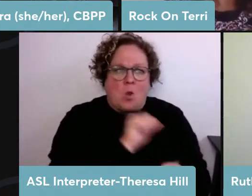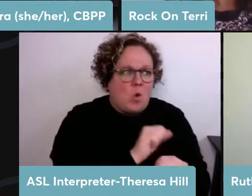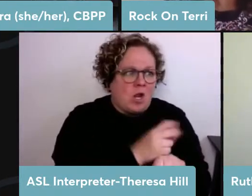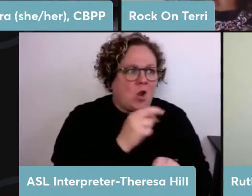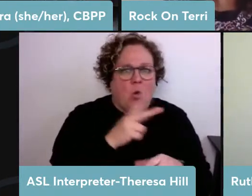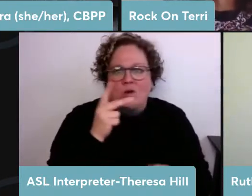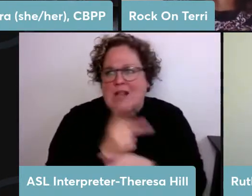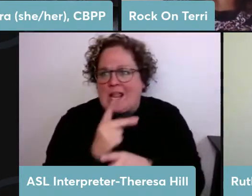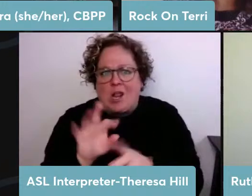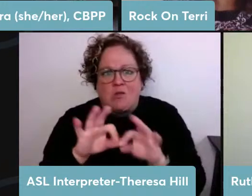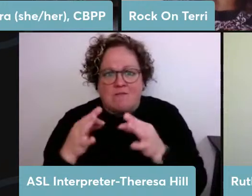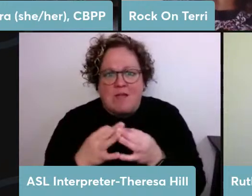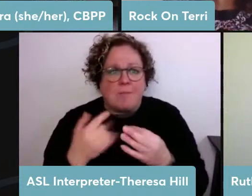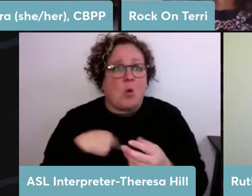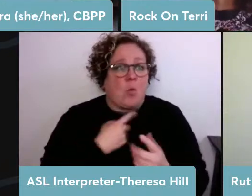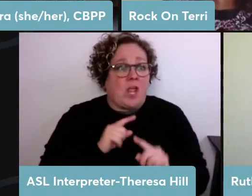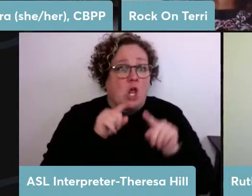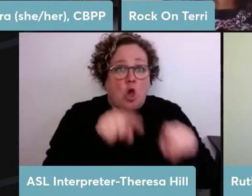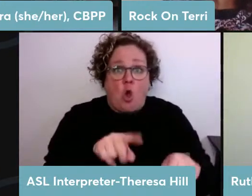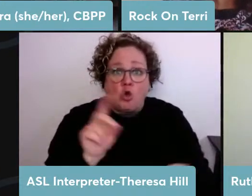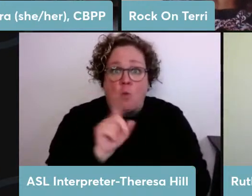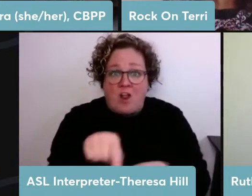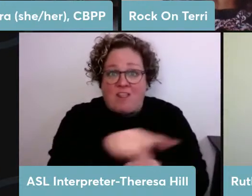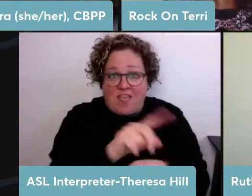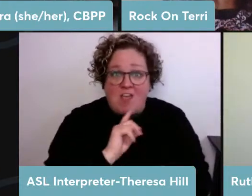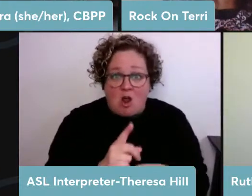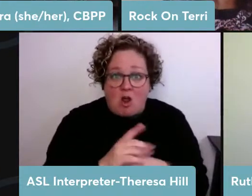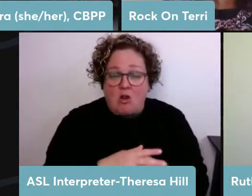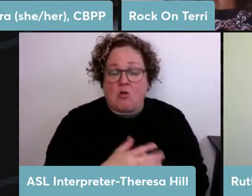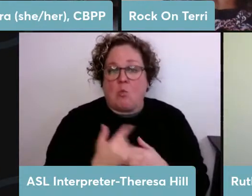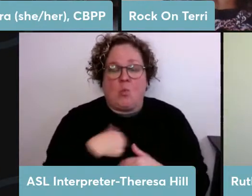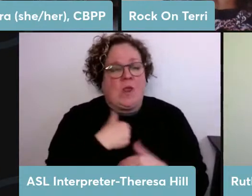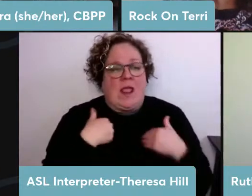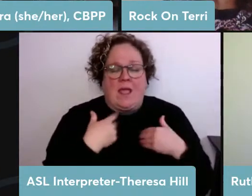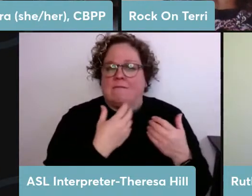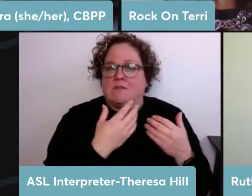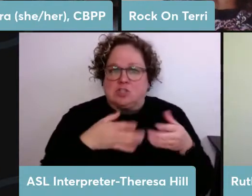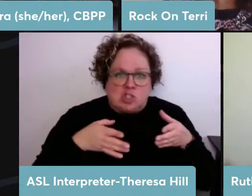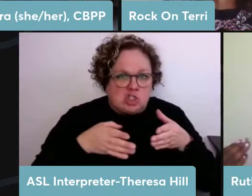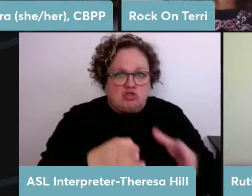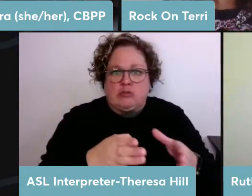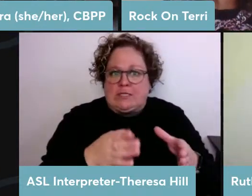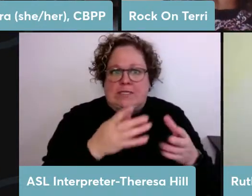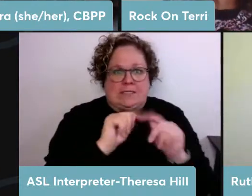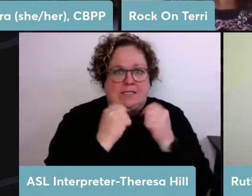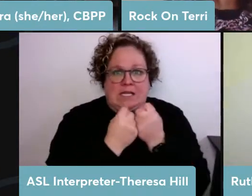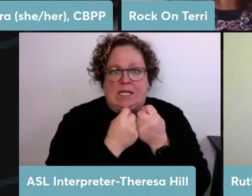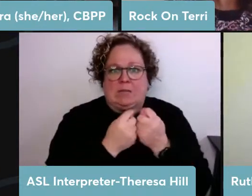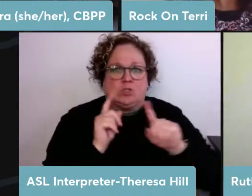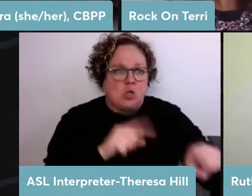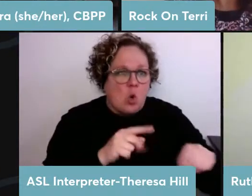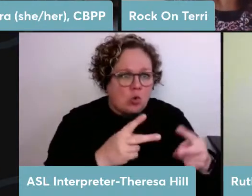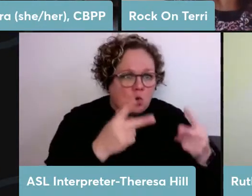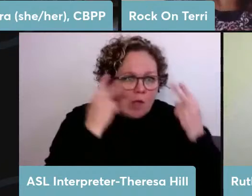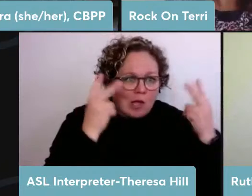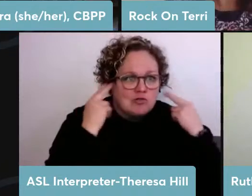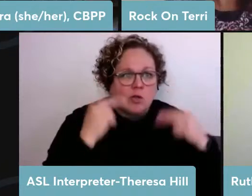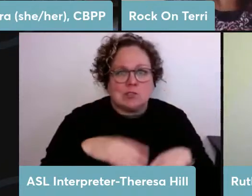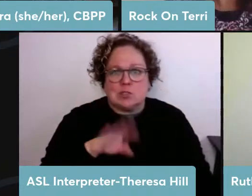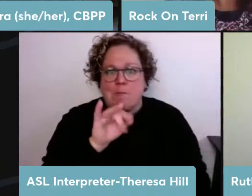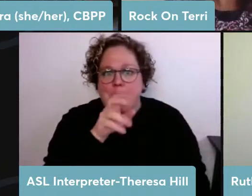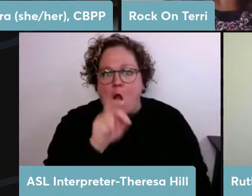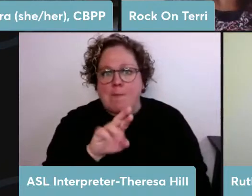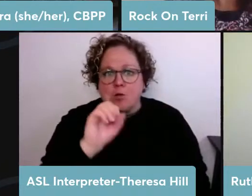We go to where they are. We have street teams. We have people who go to the laundromat, the hairdresser, the barbershop, and we'll talk right